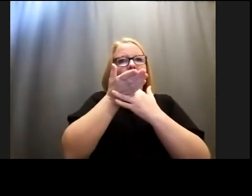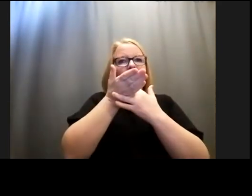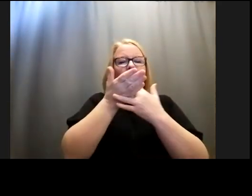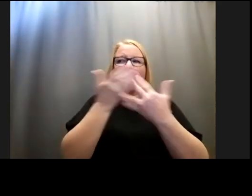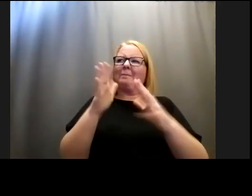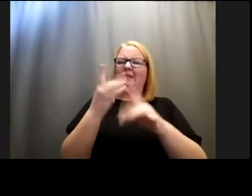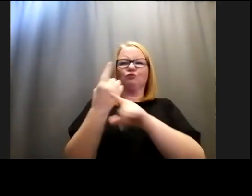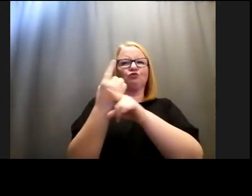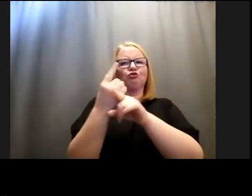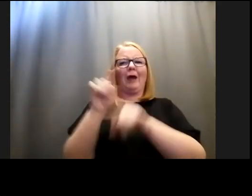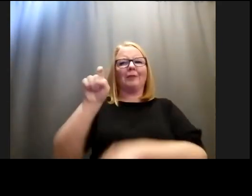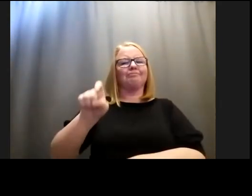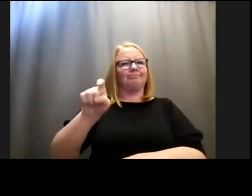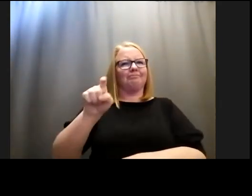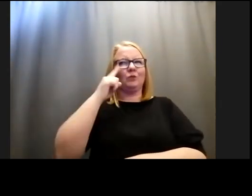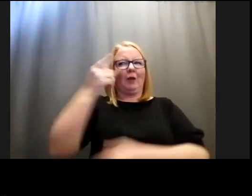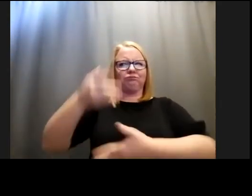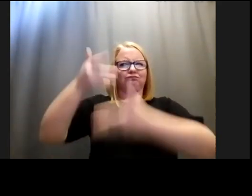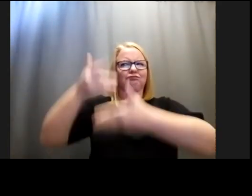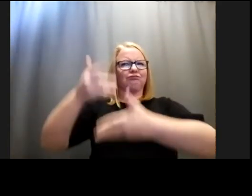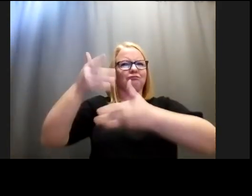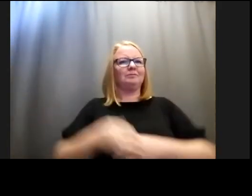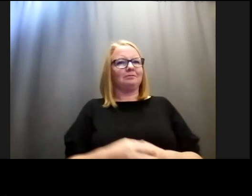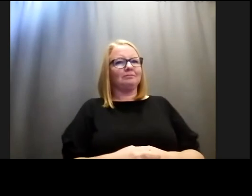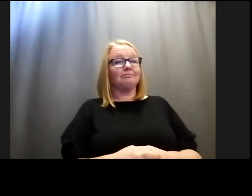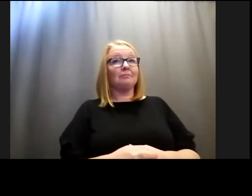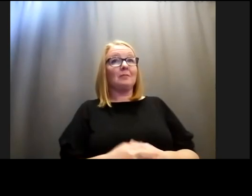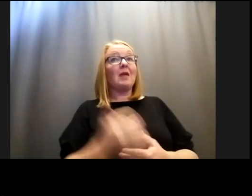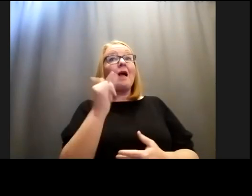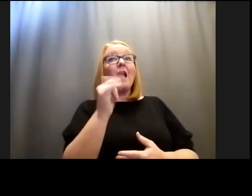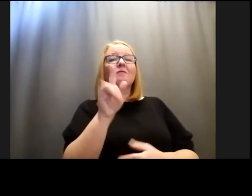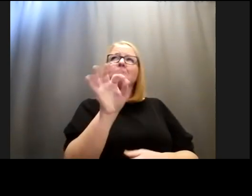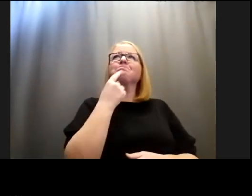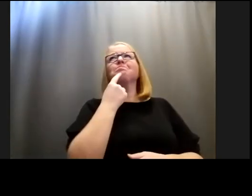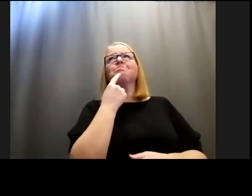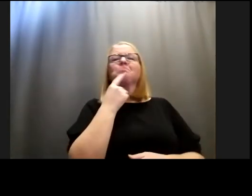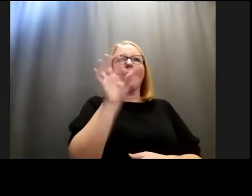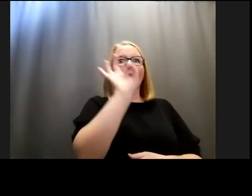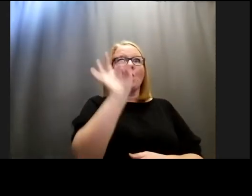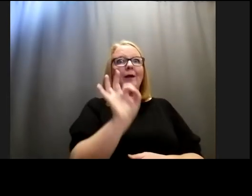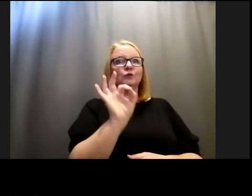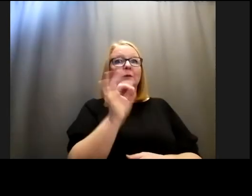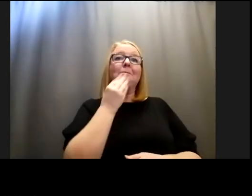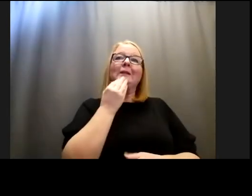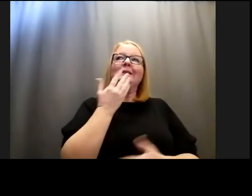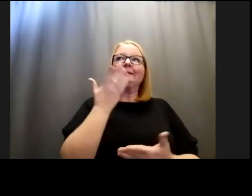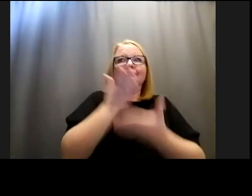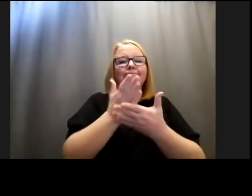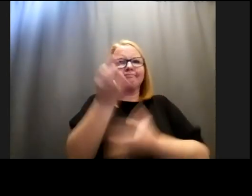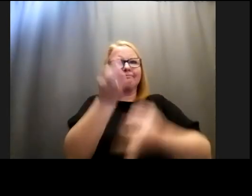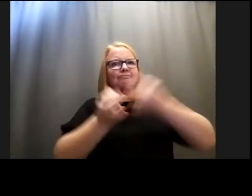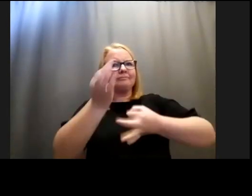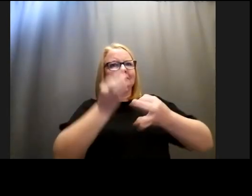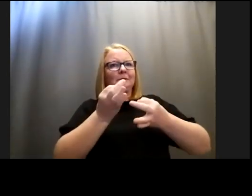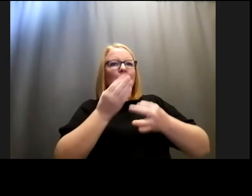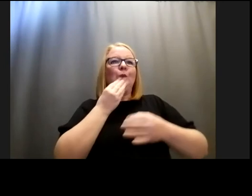chat. I and everyone else encourages you to ask questions throughout the presentation using the Q&A function, which is at the